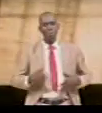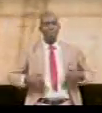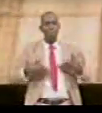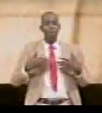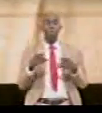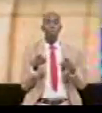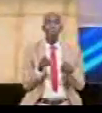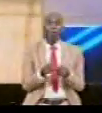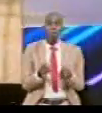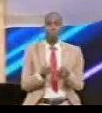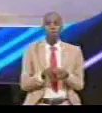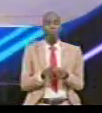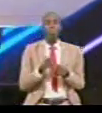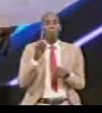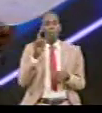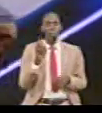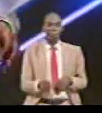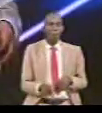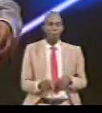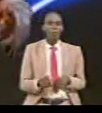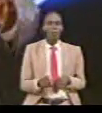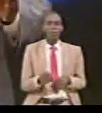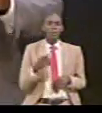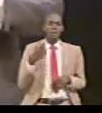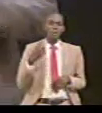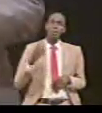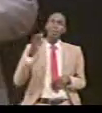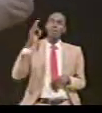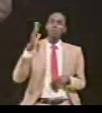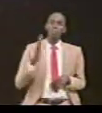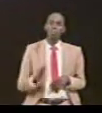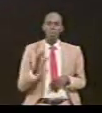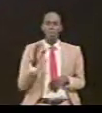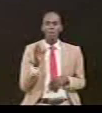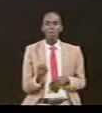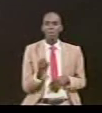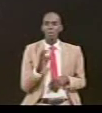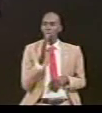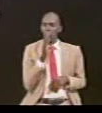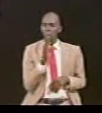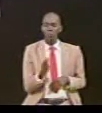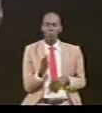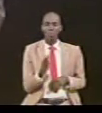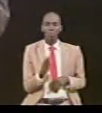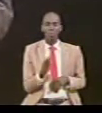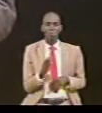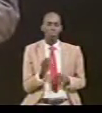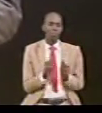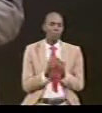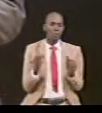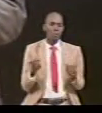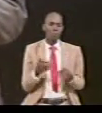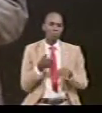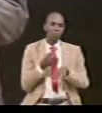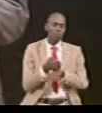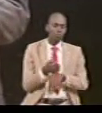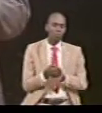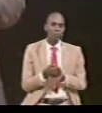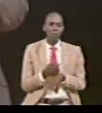so must the ministers be grave, not slanderous,